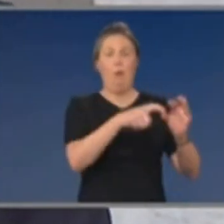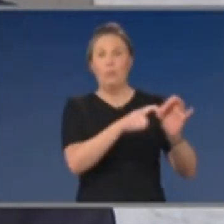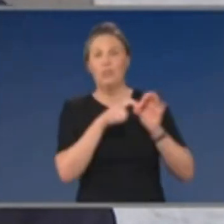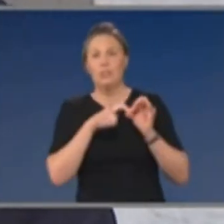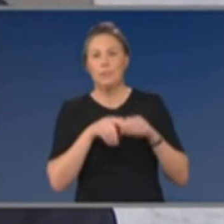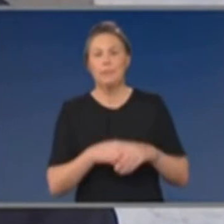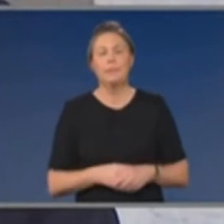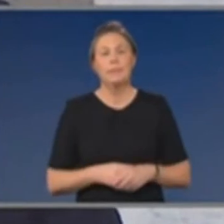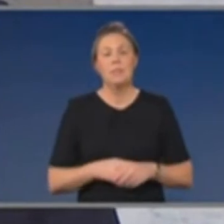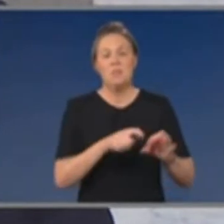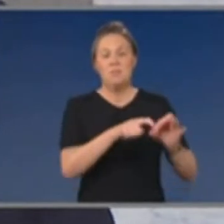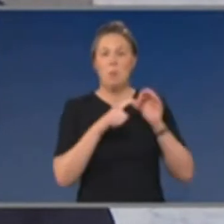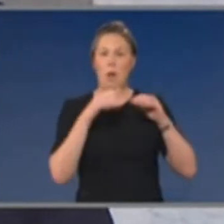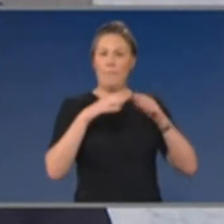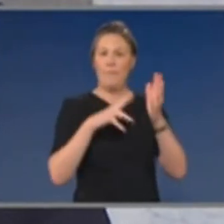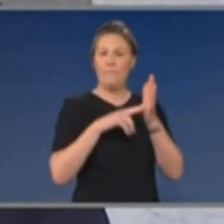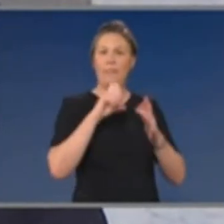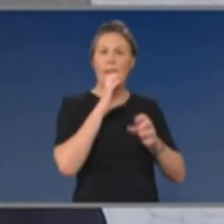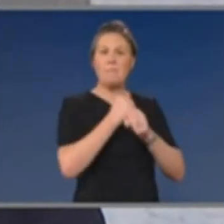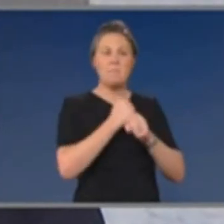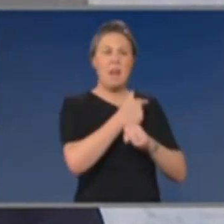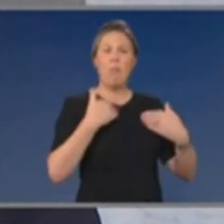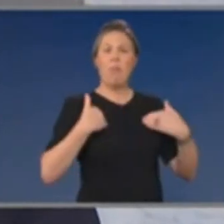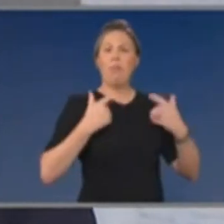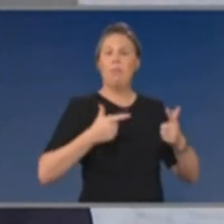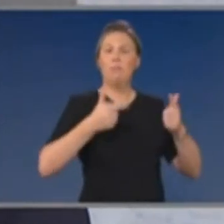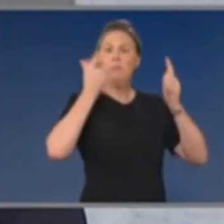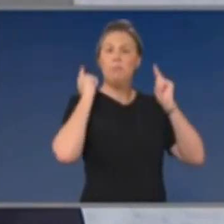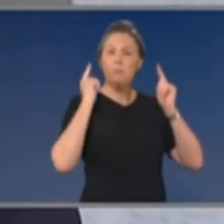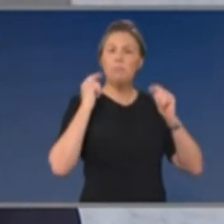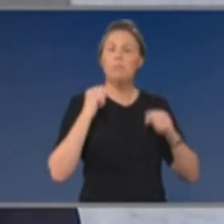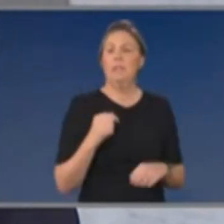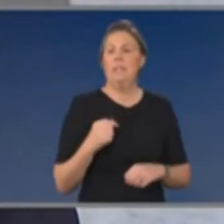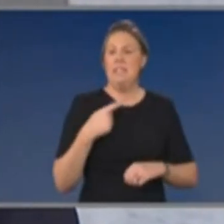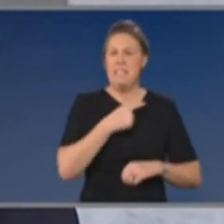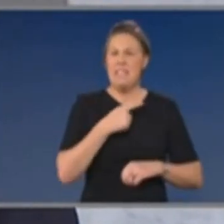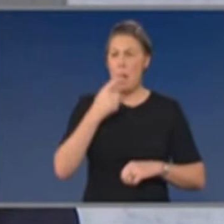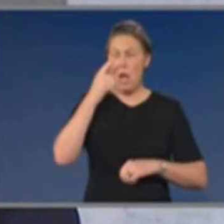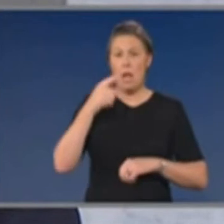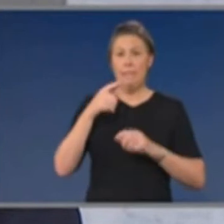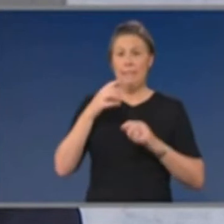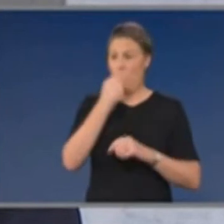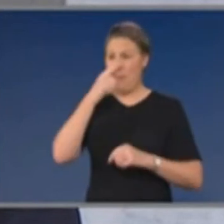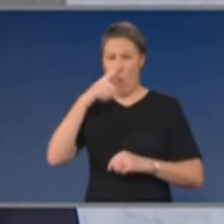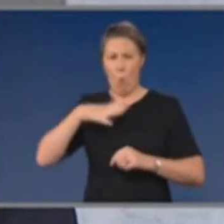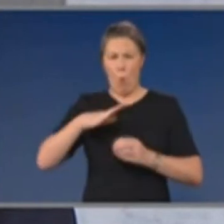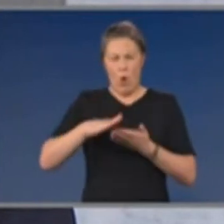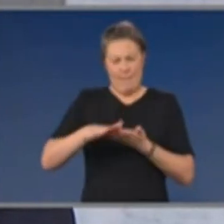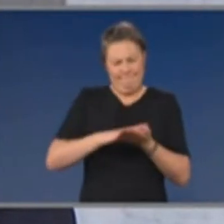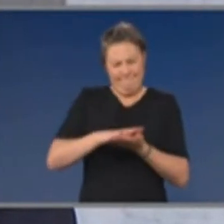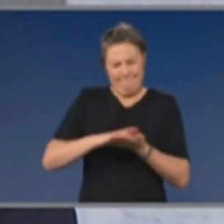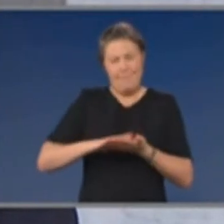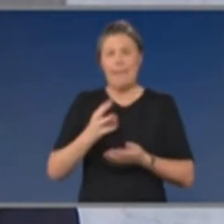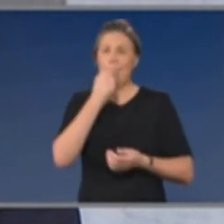Victoria's Chief Health Officer has said that he'd love to have debate about elimination versus suppression. Is that up for debate? What